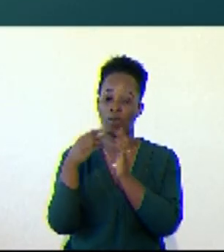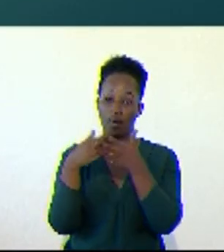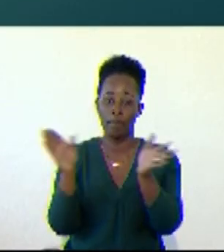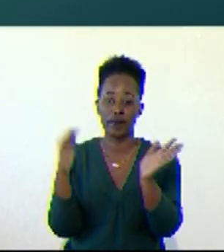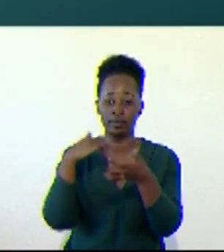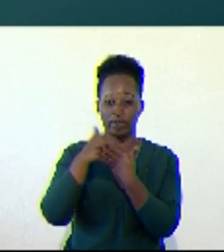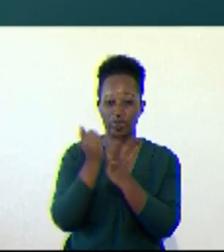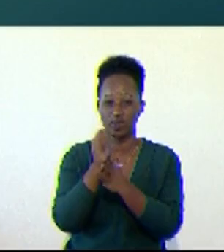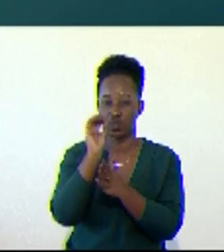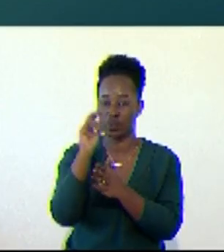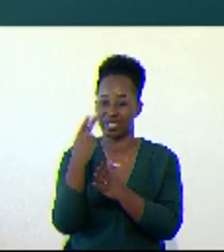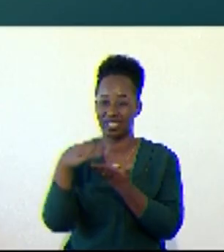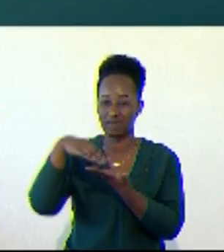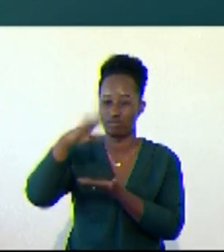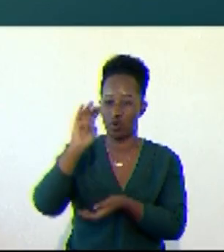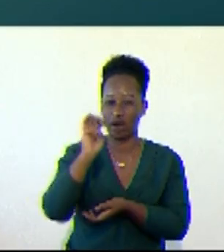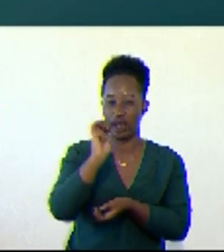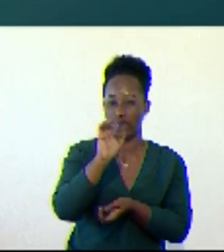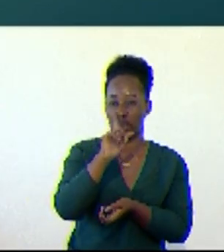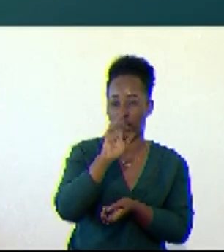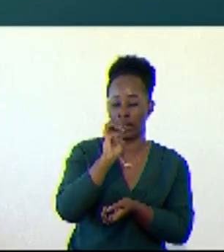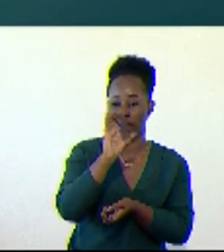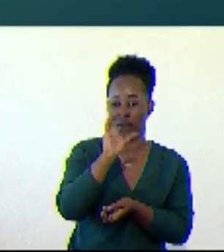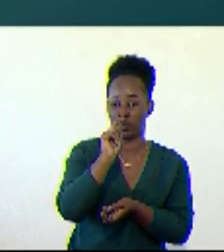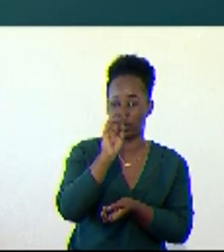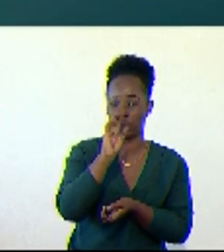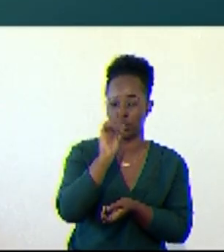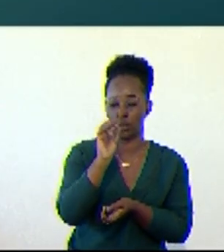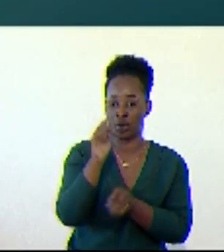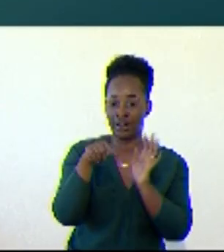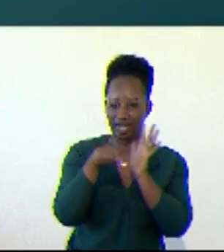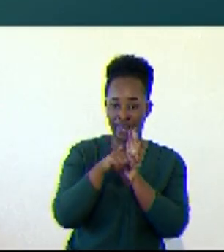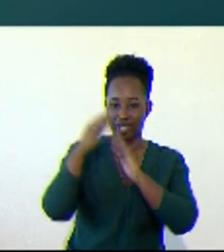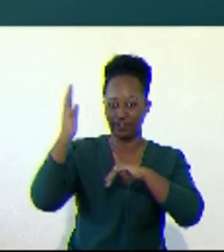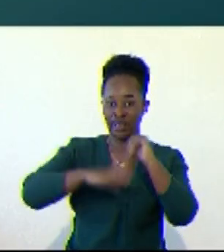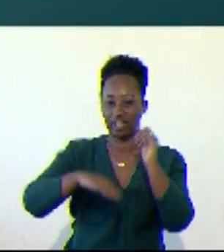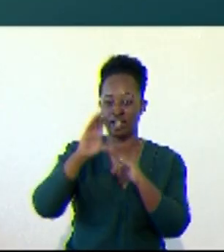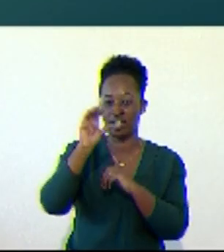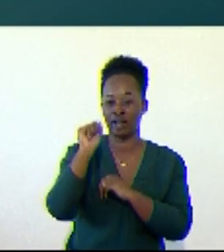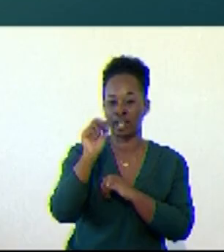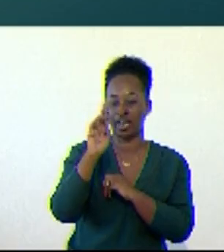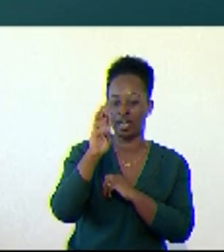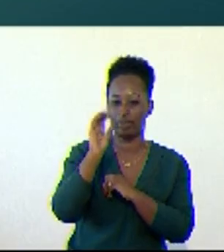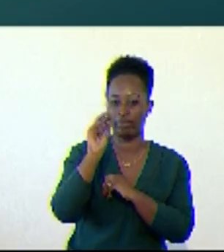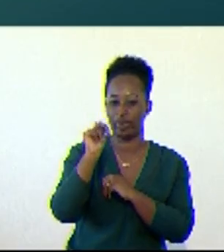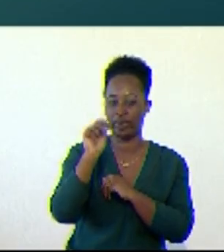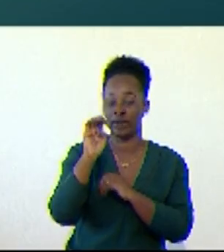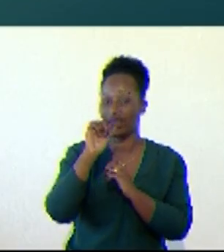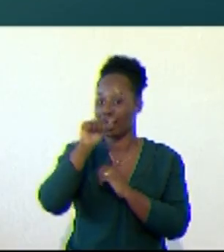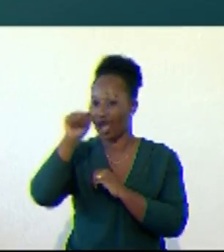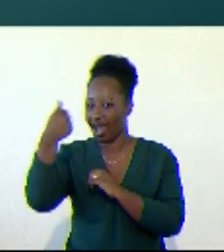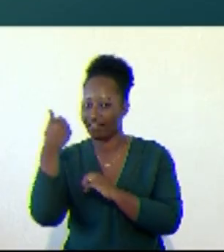is more electronegative than carbon. And the nucleophile will attack this carbon because it is the one which